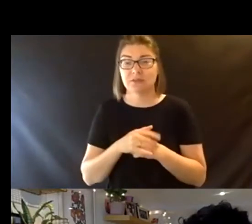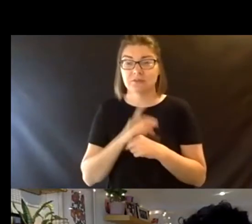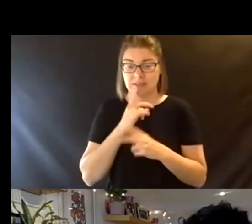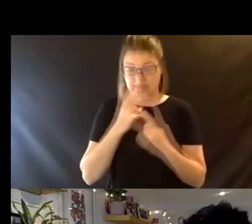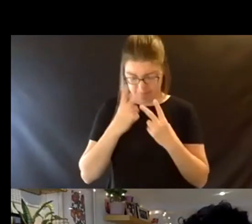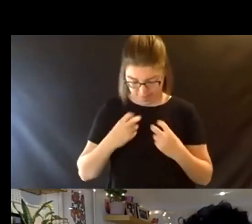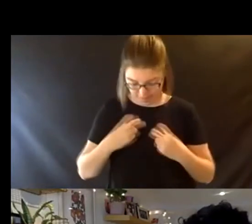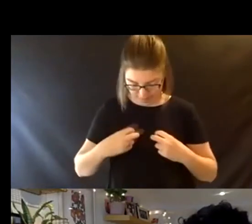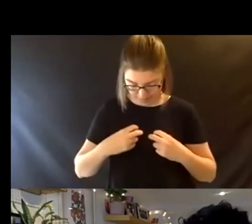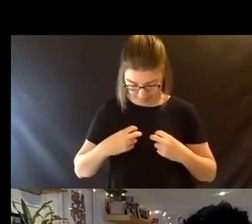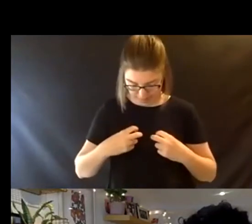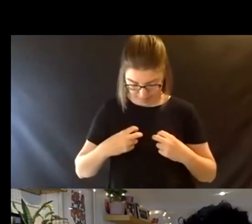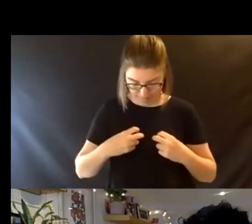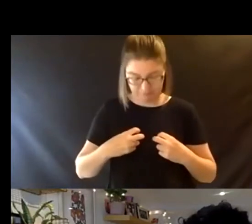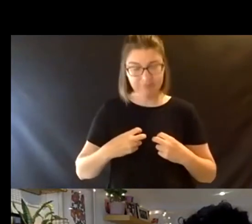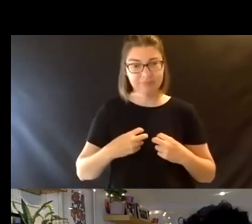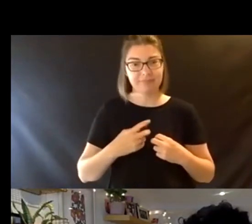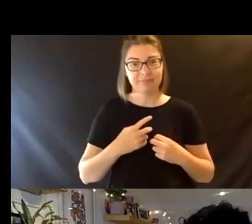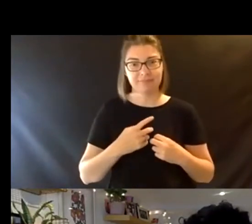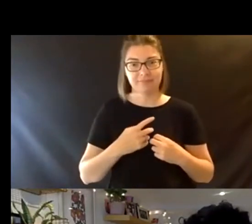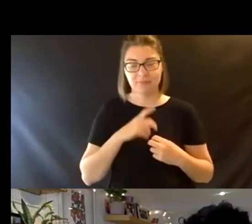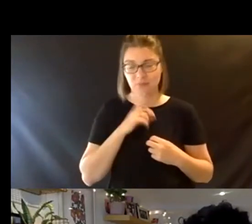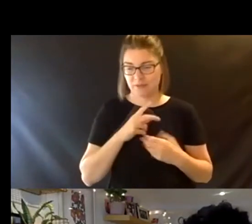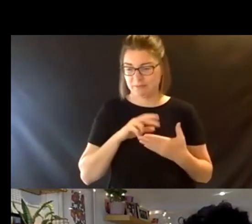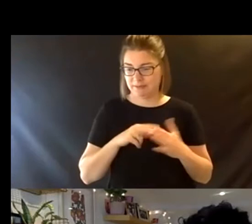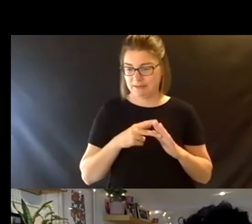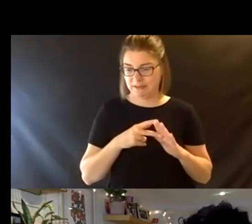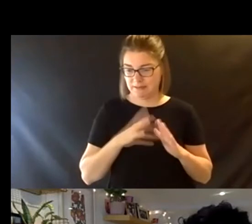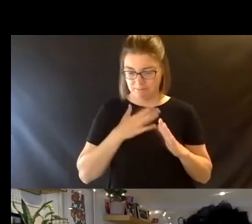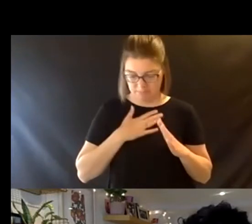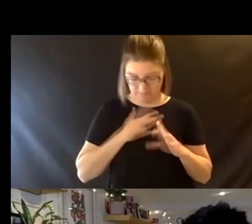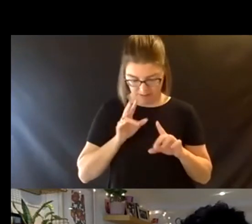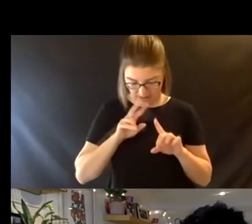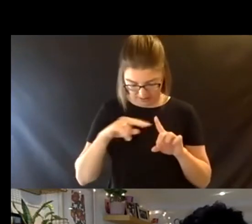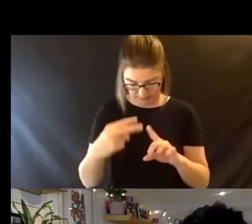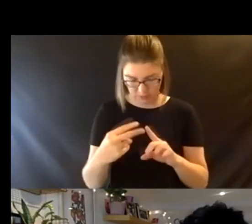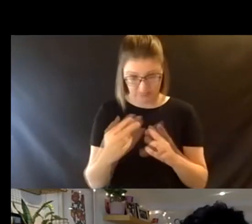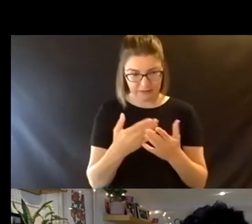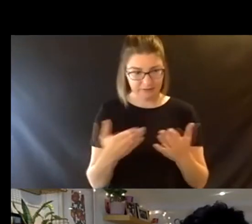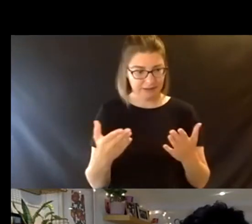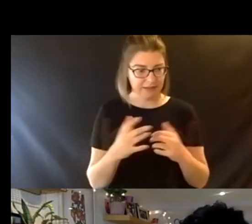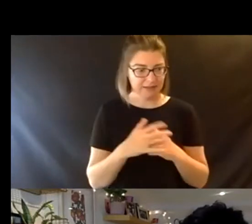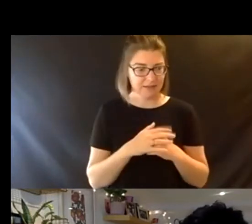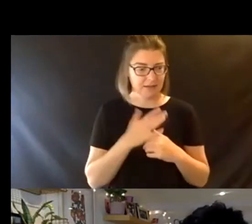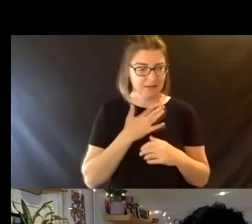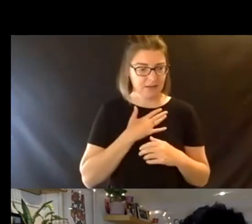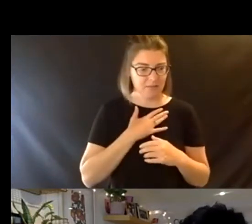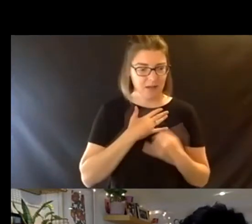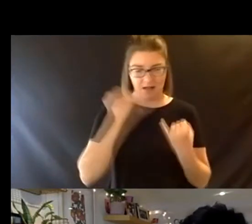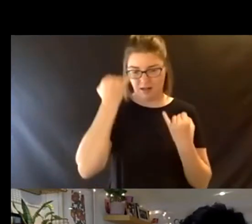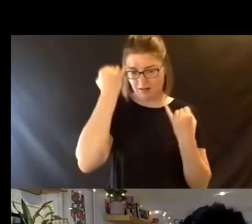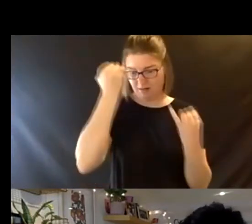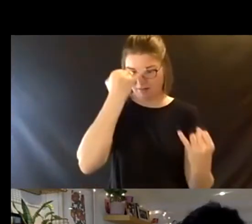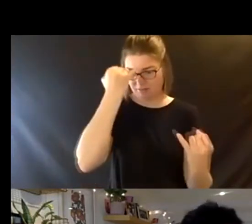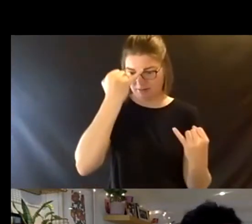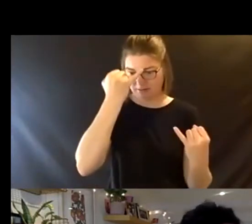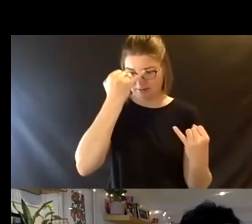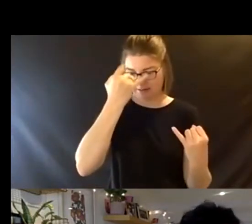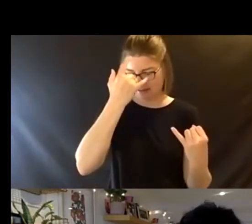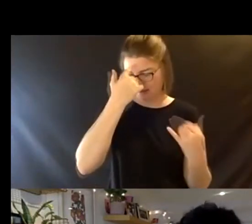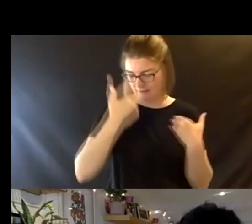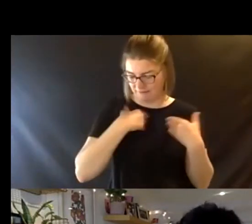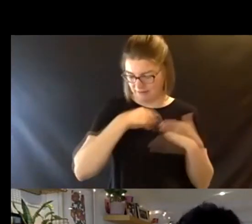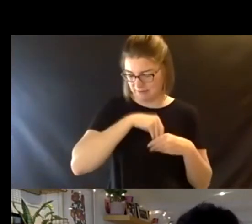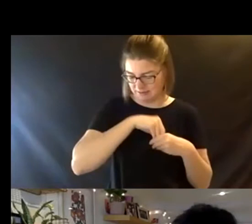self-care, is looking at your points of view, looking at the ideologies that you hold, and really kind of